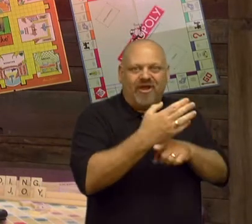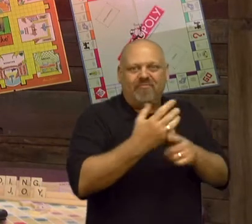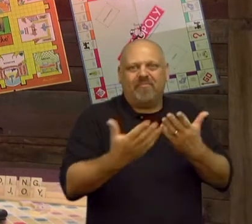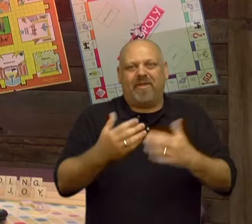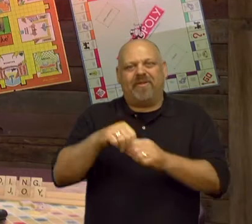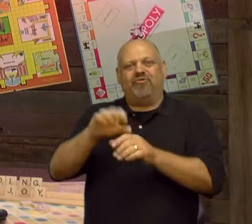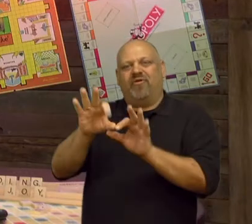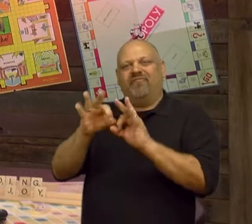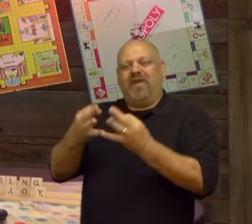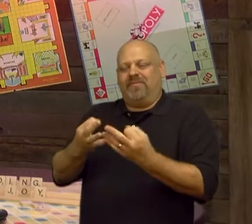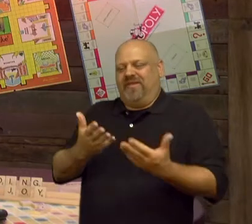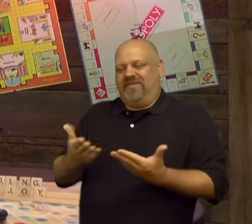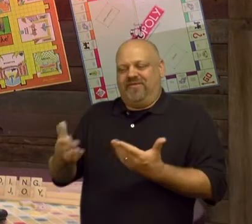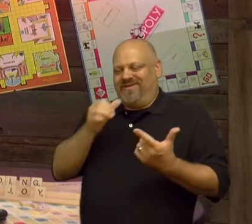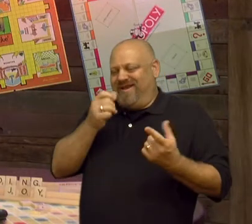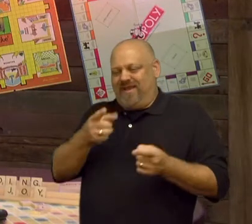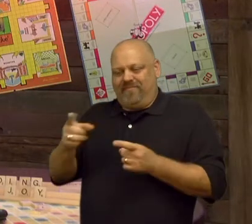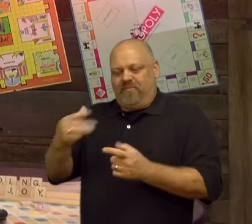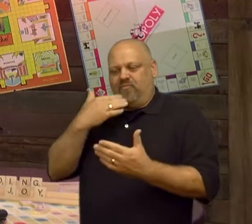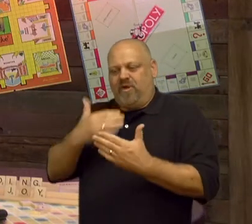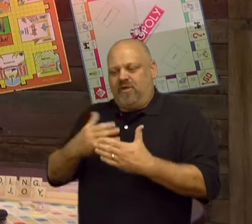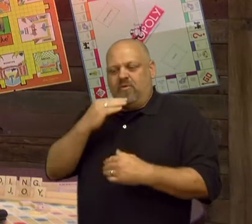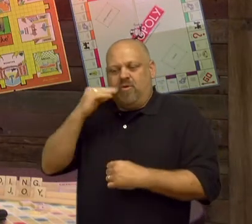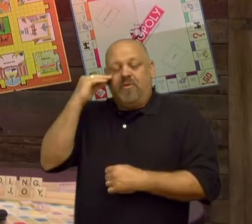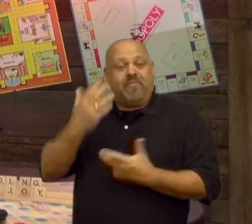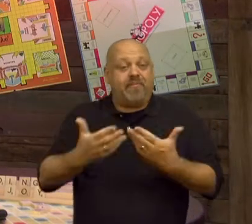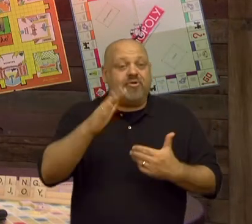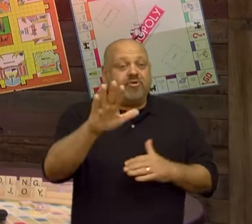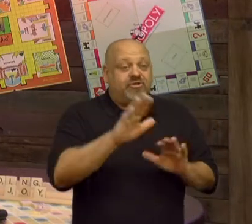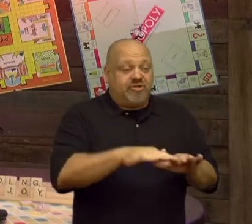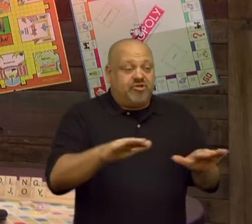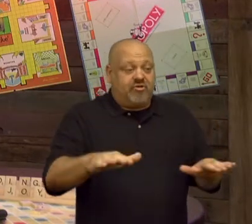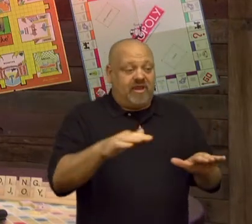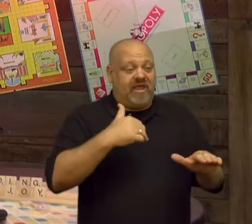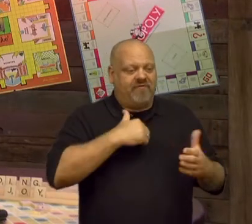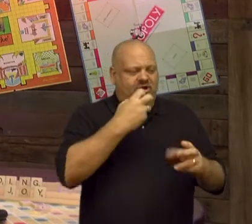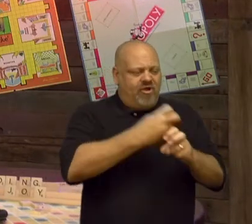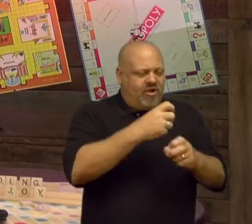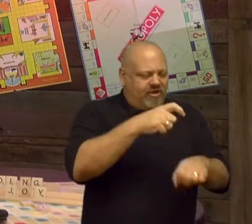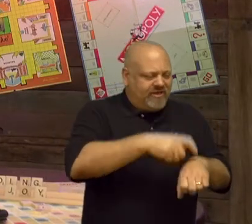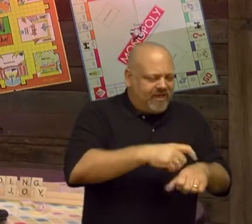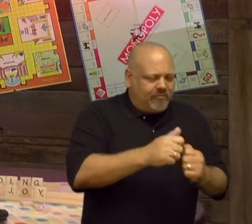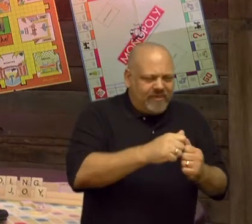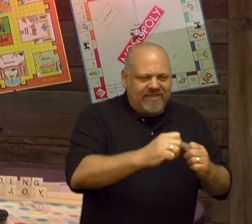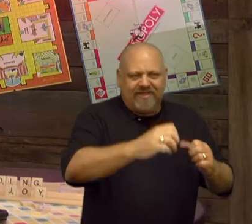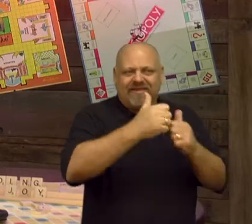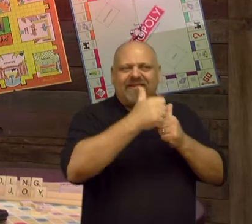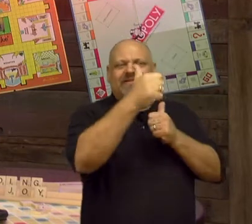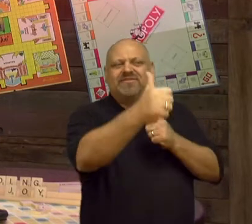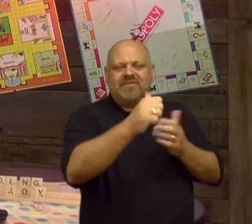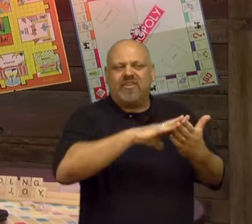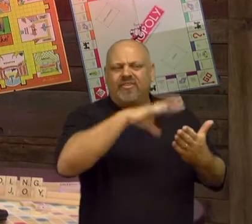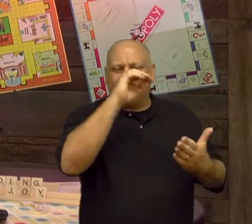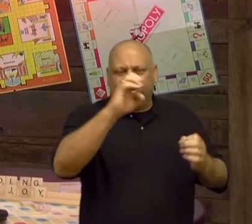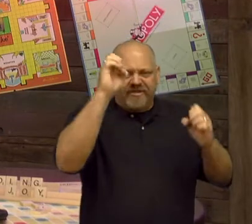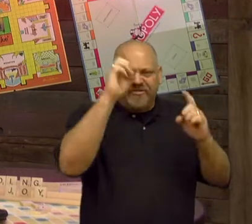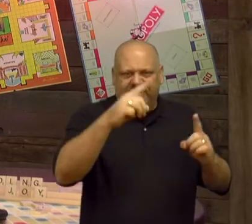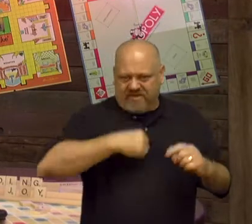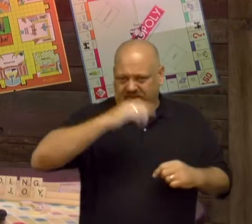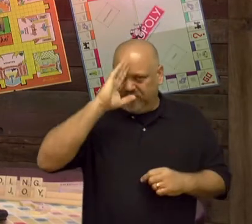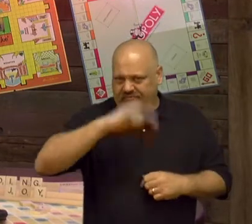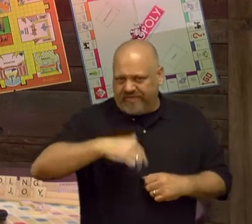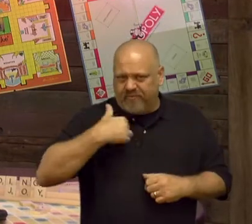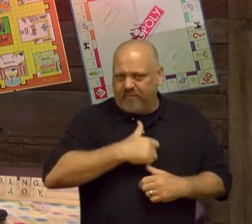you and your family, things are not going so well at home. Maybe your children are having a hard time with this distance learning and education. I